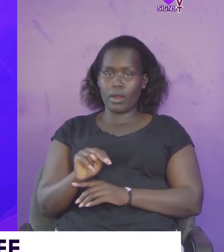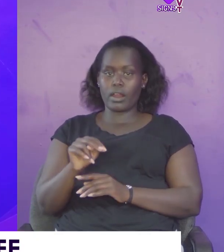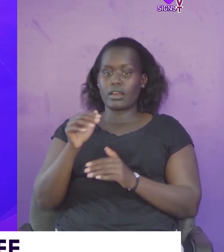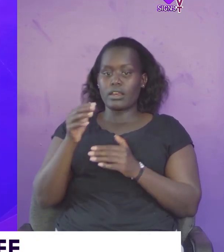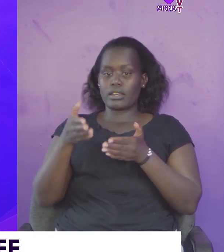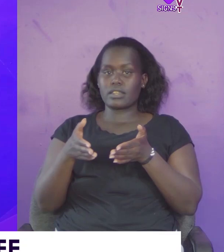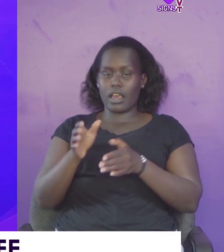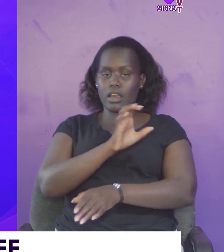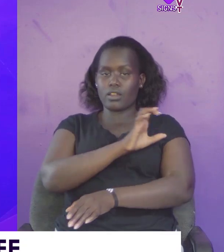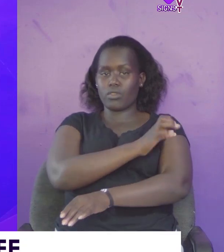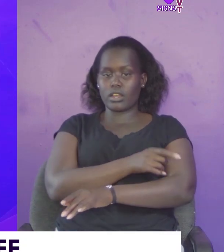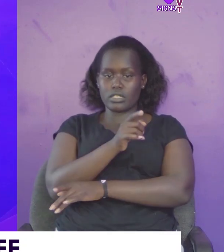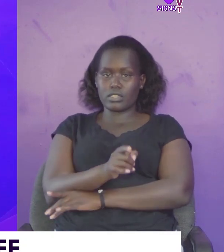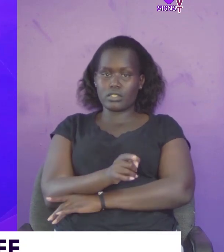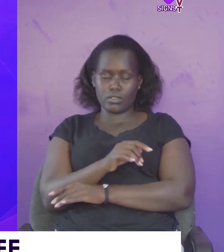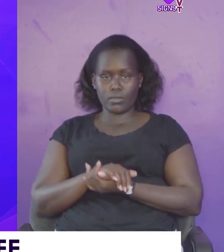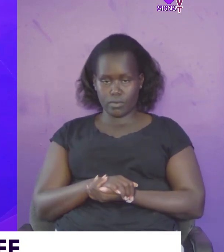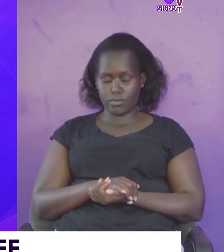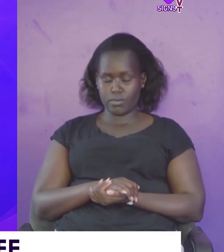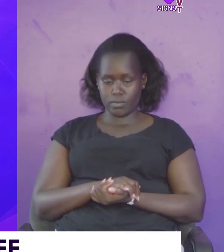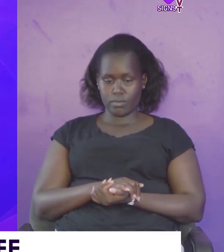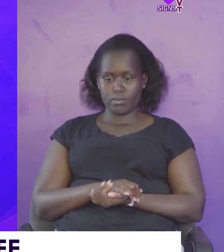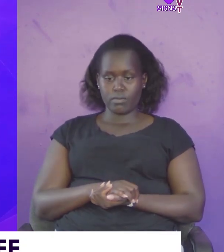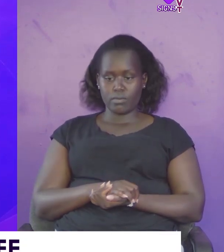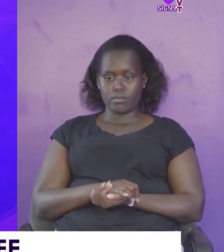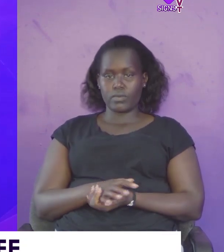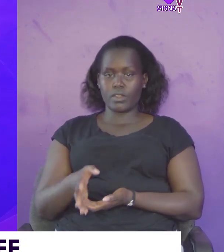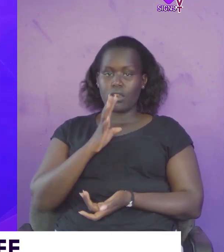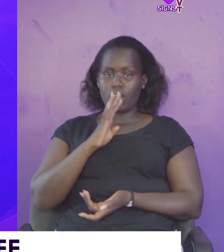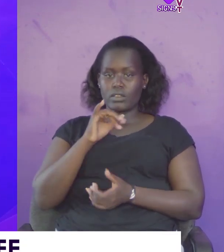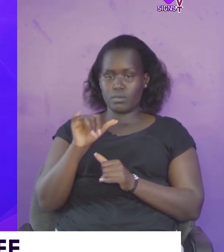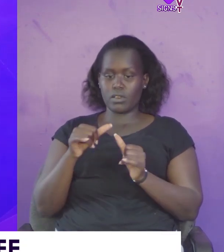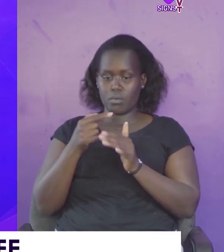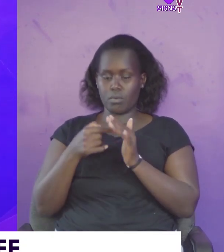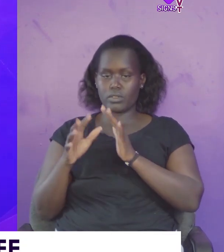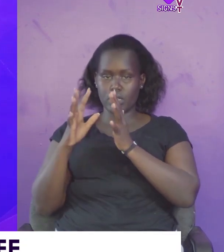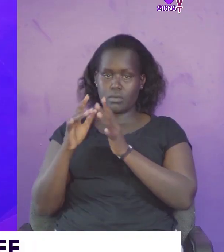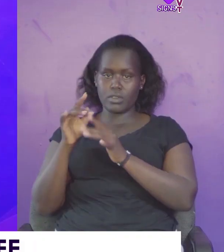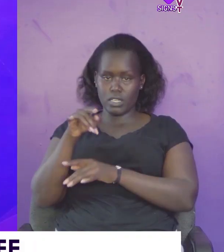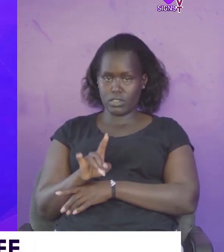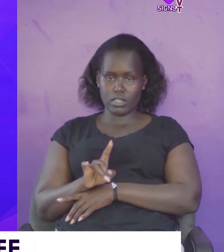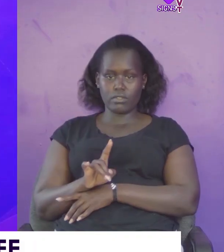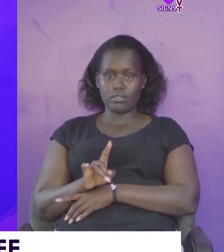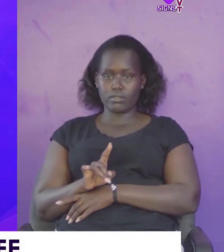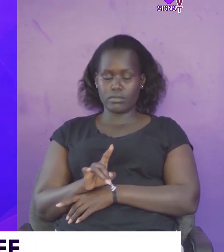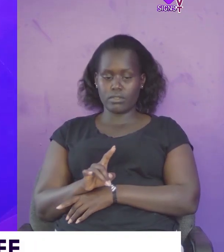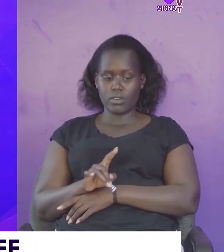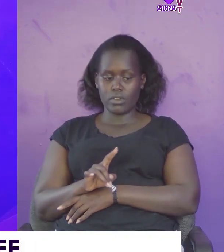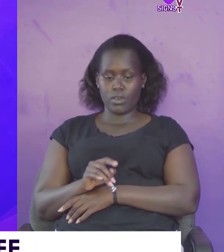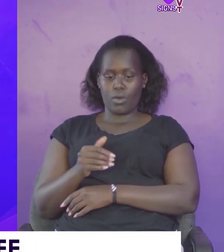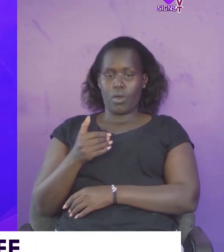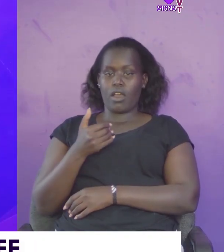you. Brian, come on. Let me talk about celebrating yourself. Yeah. We